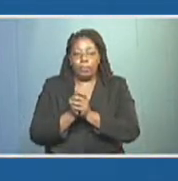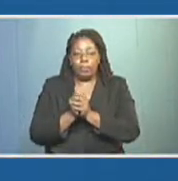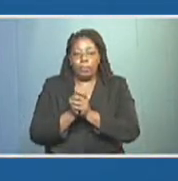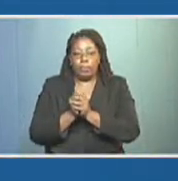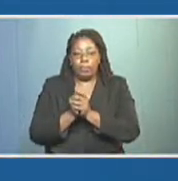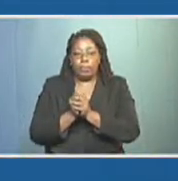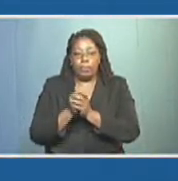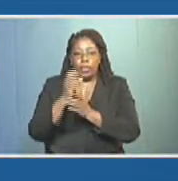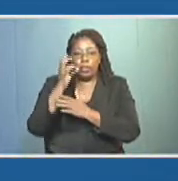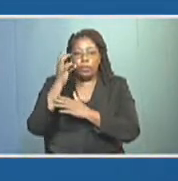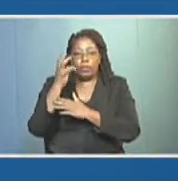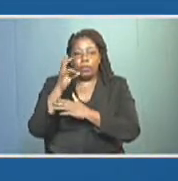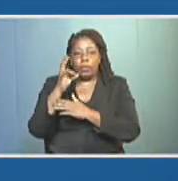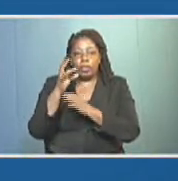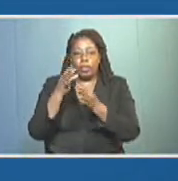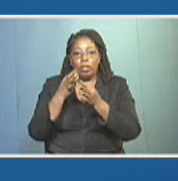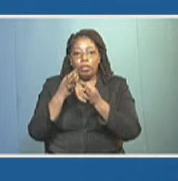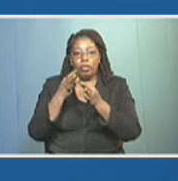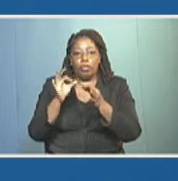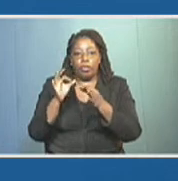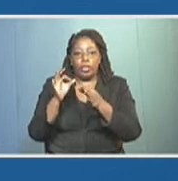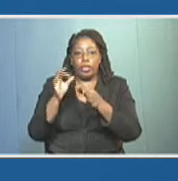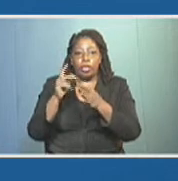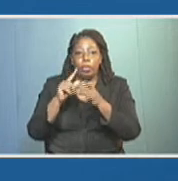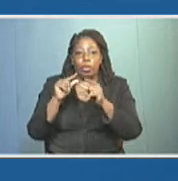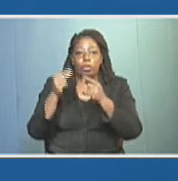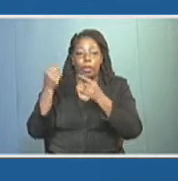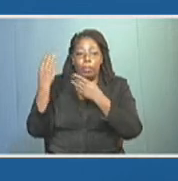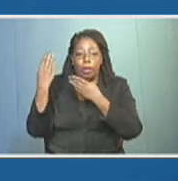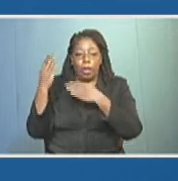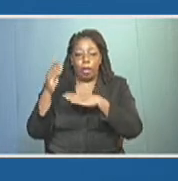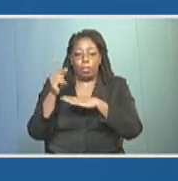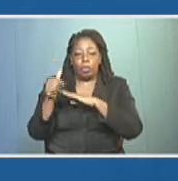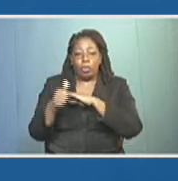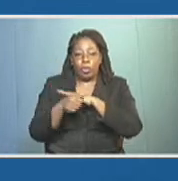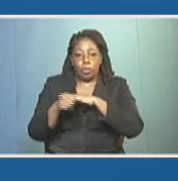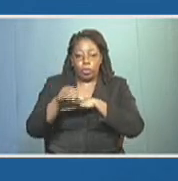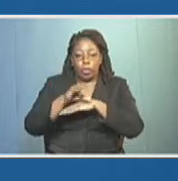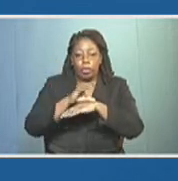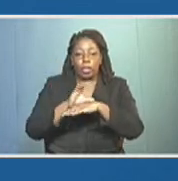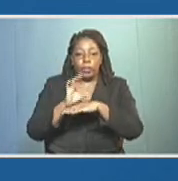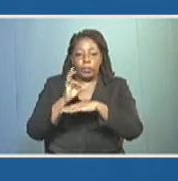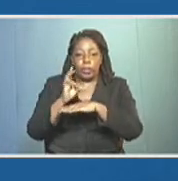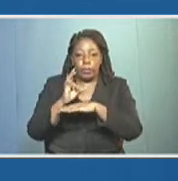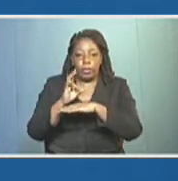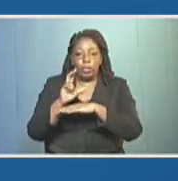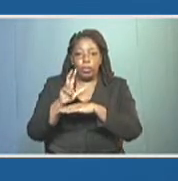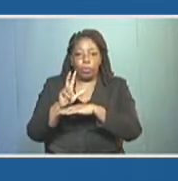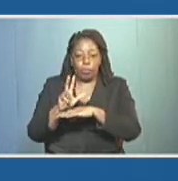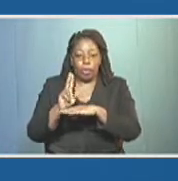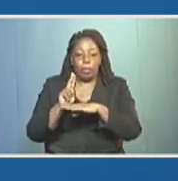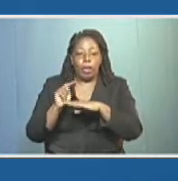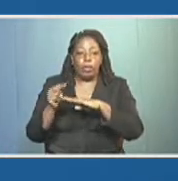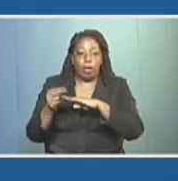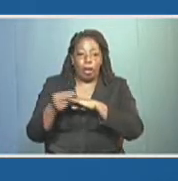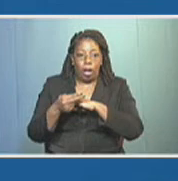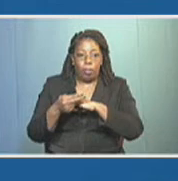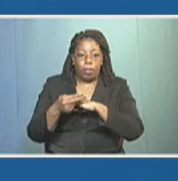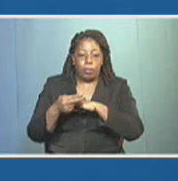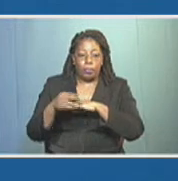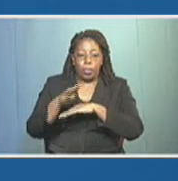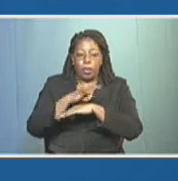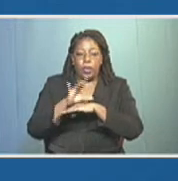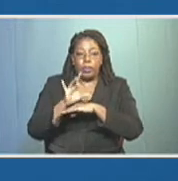you. 77 degrees in Freeport, Grand Bahama, Greenville, Key, and Abaco, Marshall, Abaco at 73 degrees, the Berry Islands